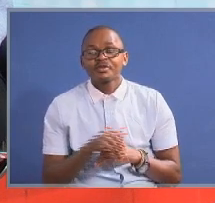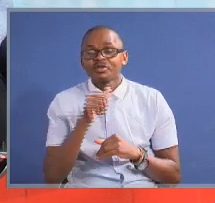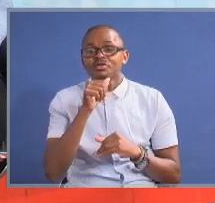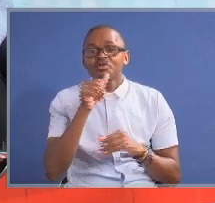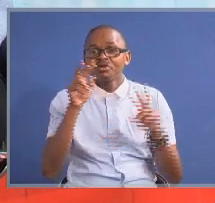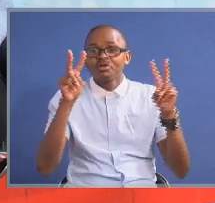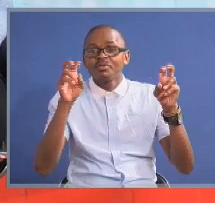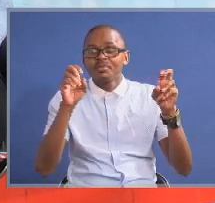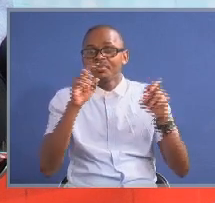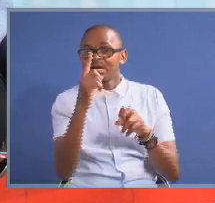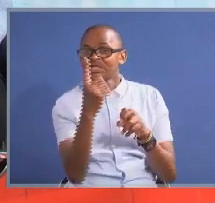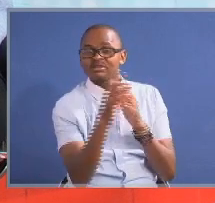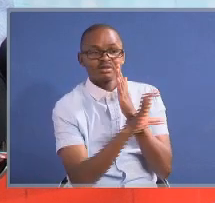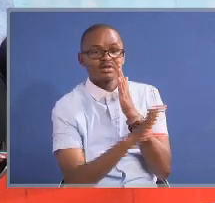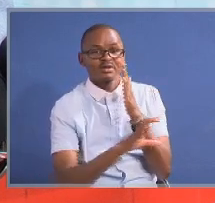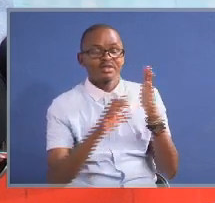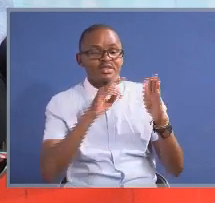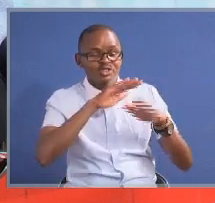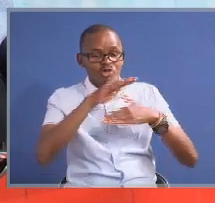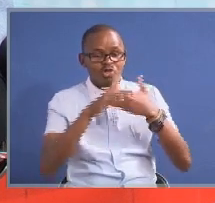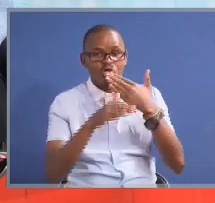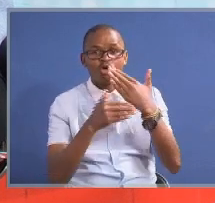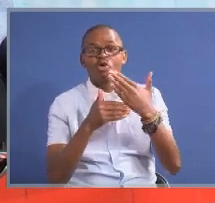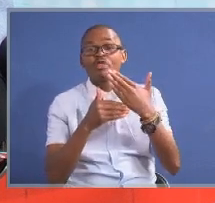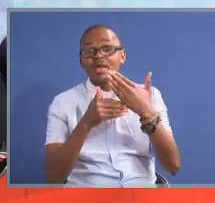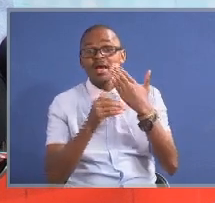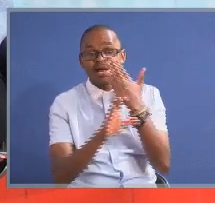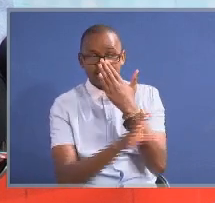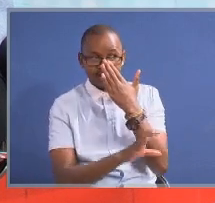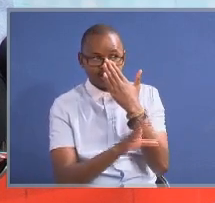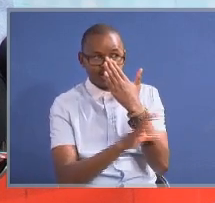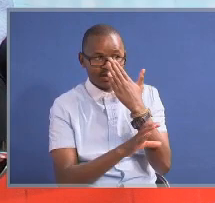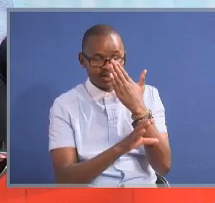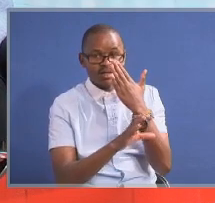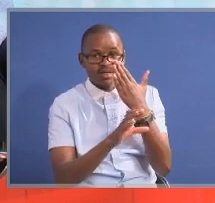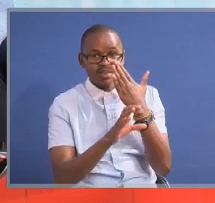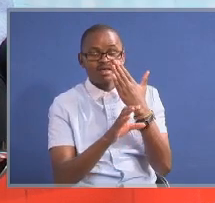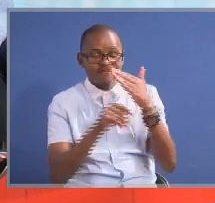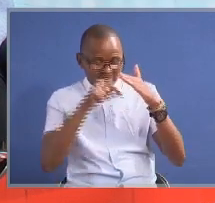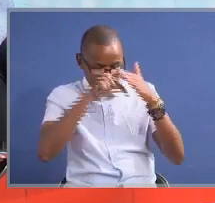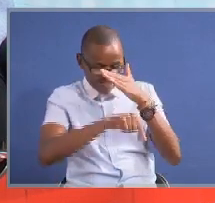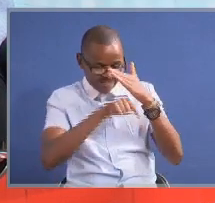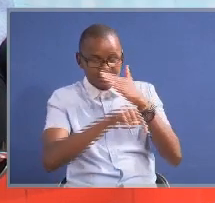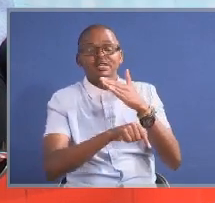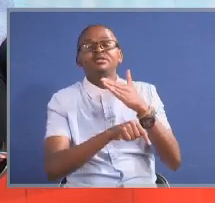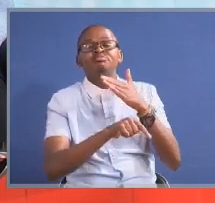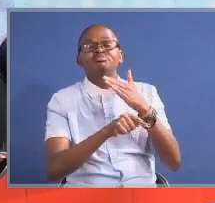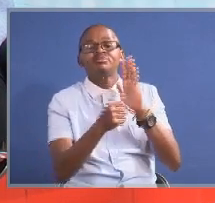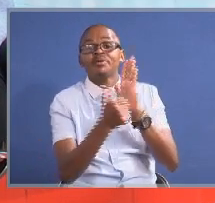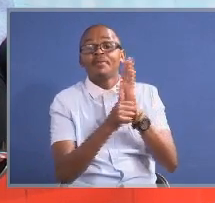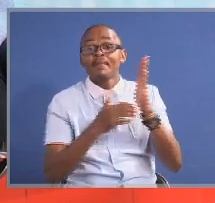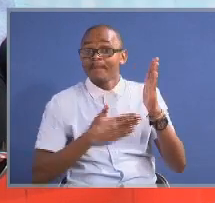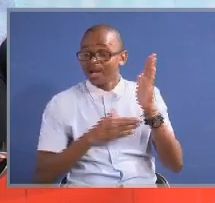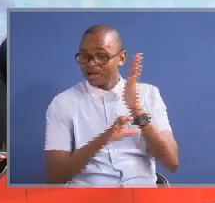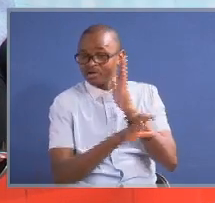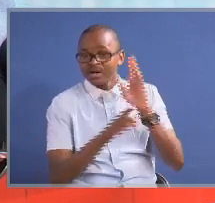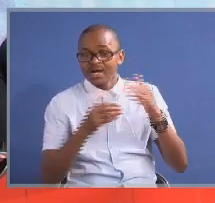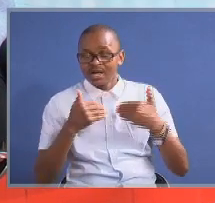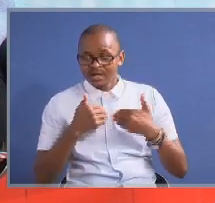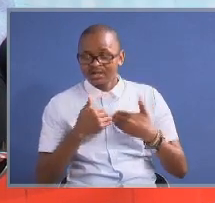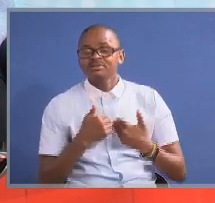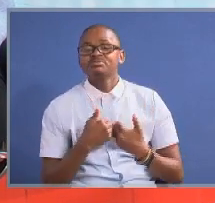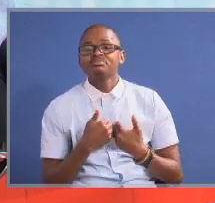an issue of a single country in the world. Okay. It's all countries have their own internal problems. My country also has, mm-hmm.